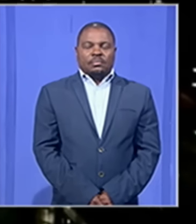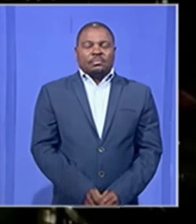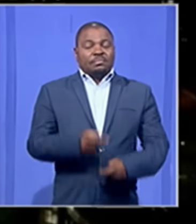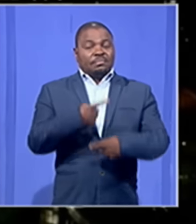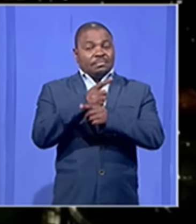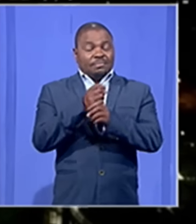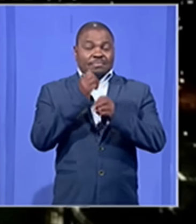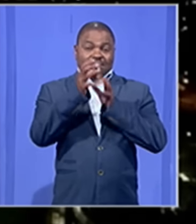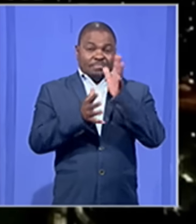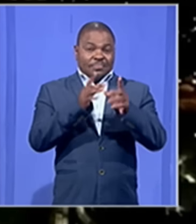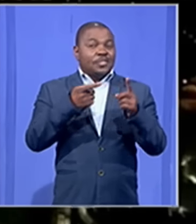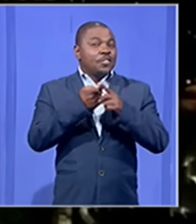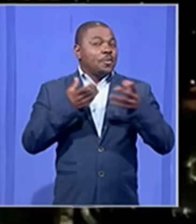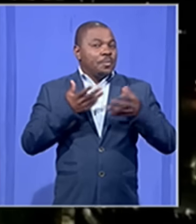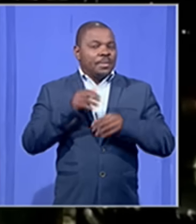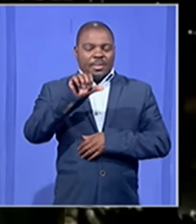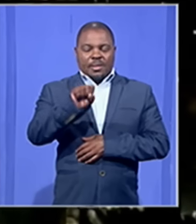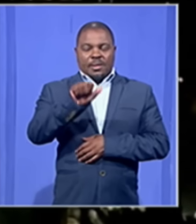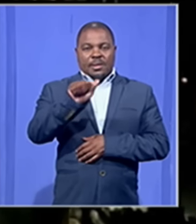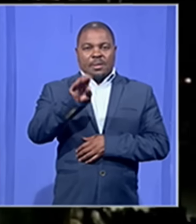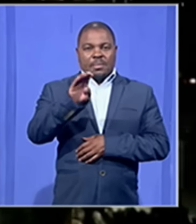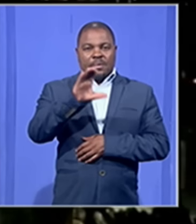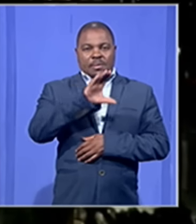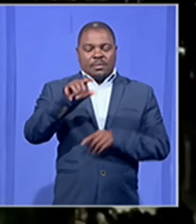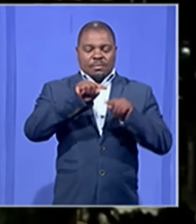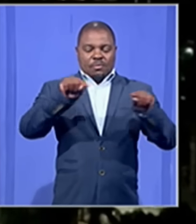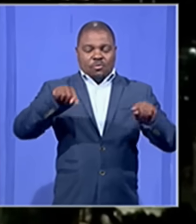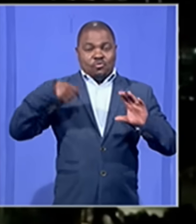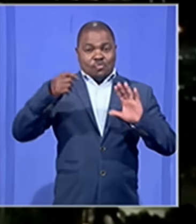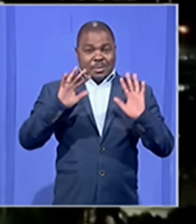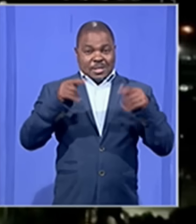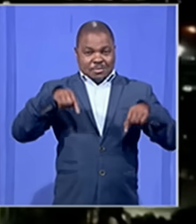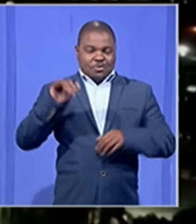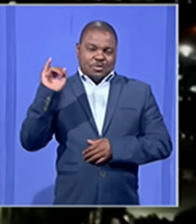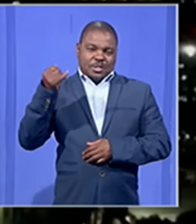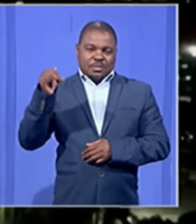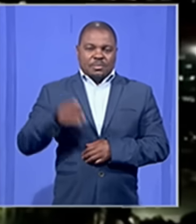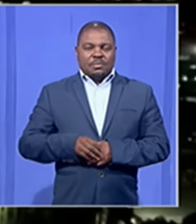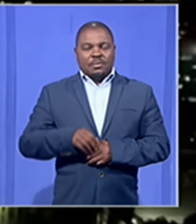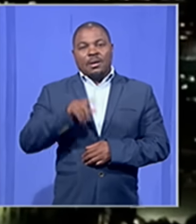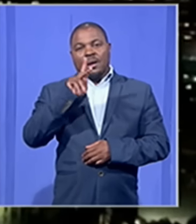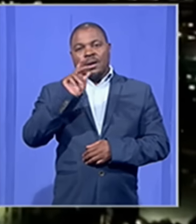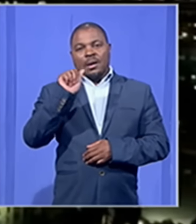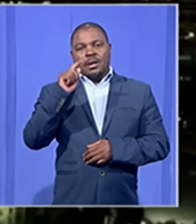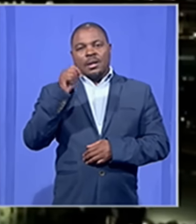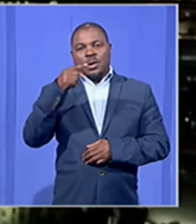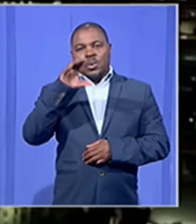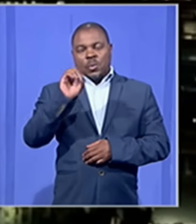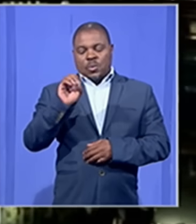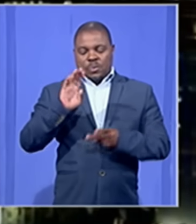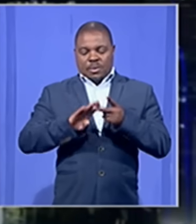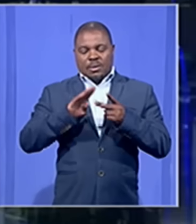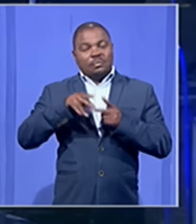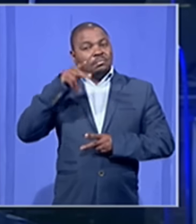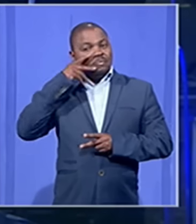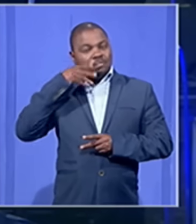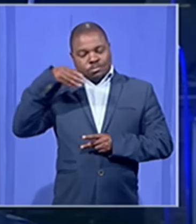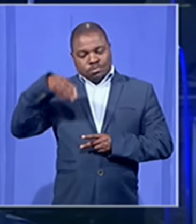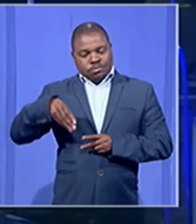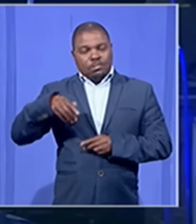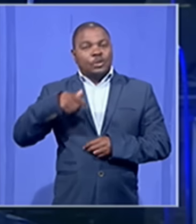Ka tlhamalalo go tswa SABC Studio 10 Auckland Park, Johannesburg, nna Katlego Mosielele Augustine Letlalo re go tlisa kgaso